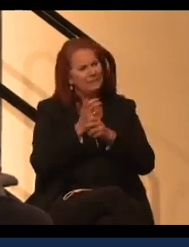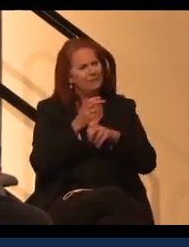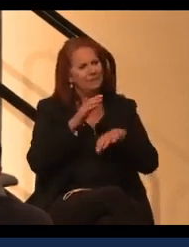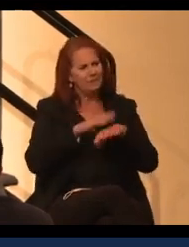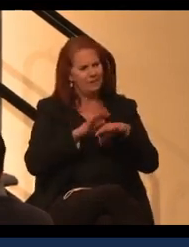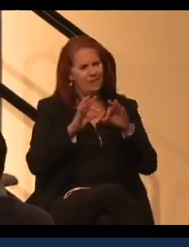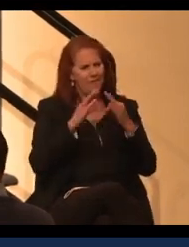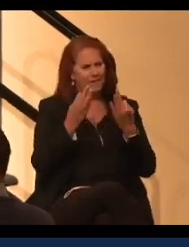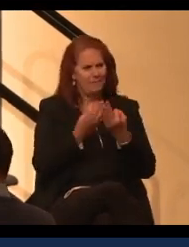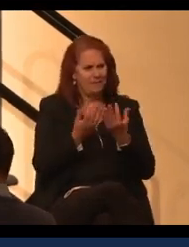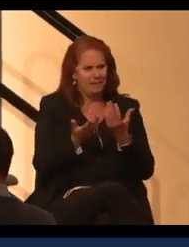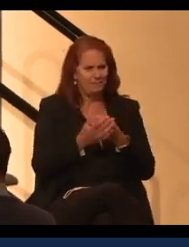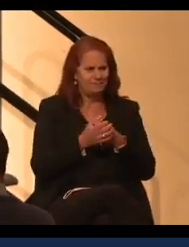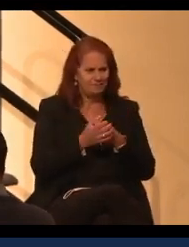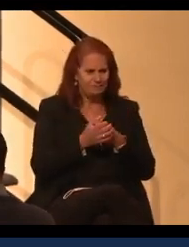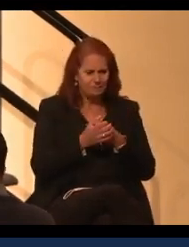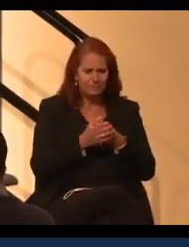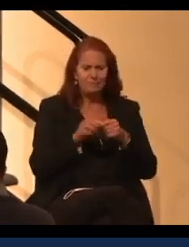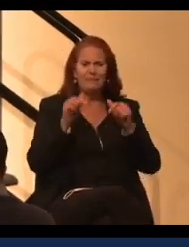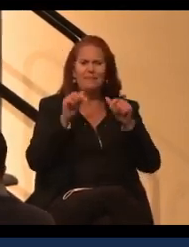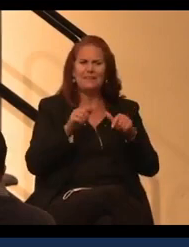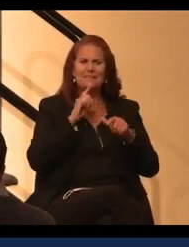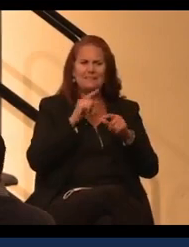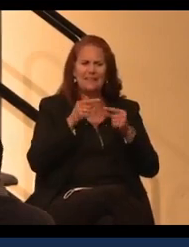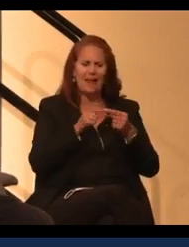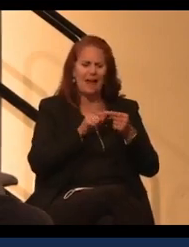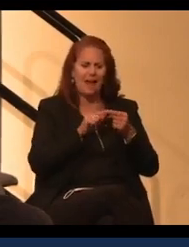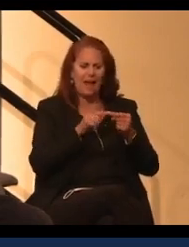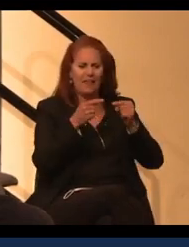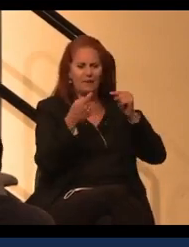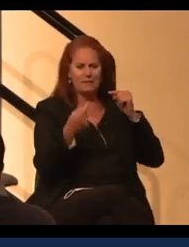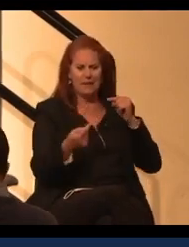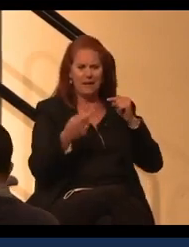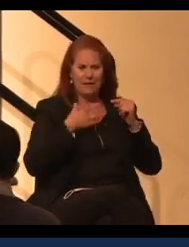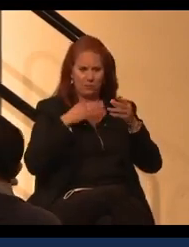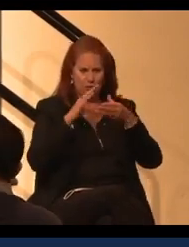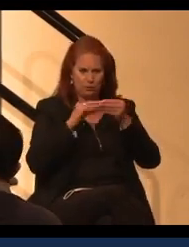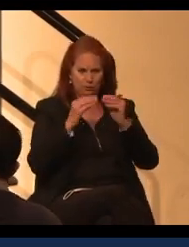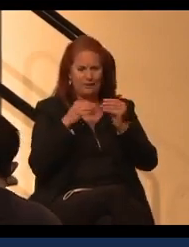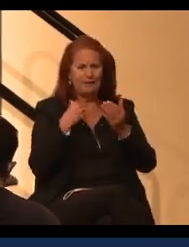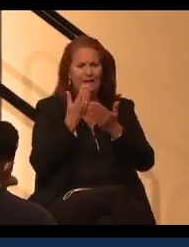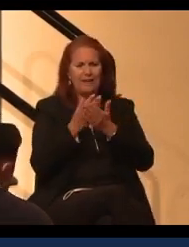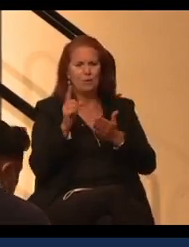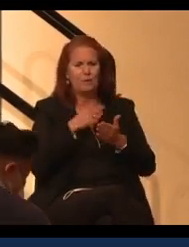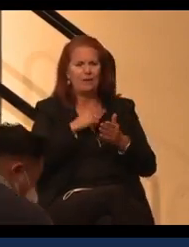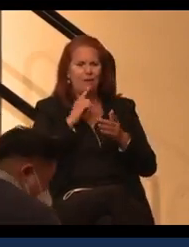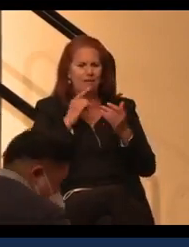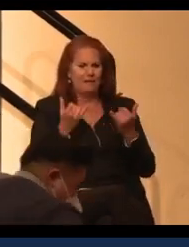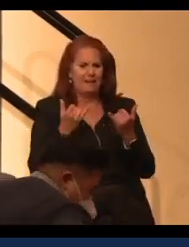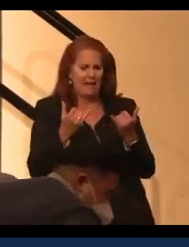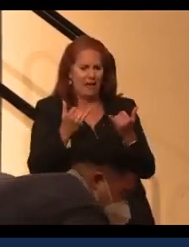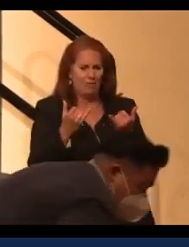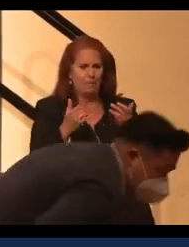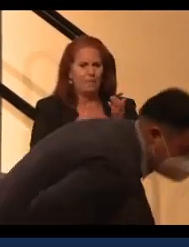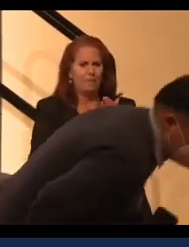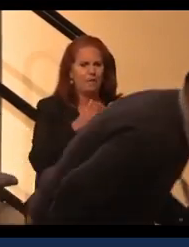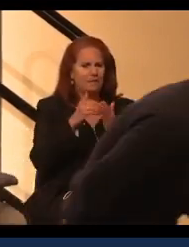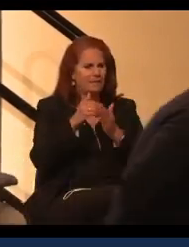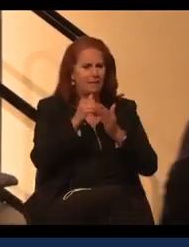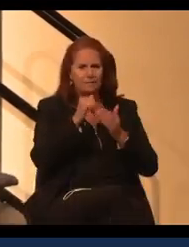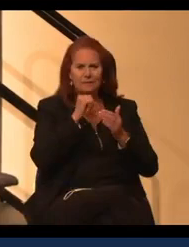on our family. This is the other side of our story to get to where we are now that is oftentimes